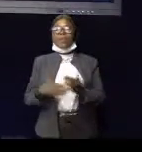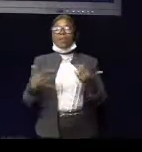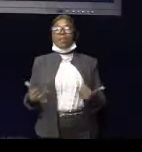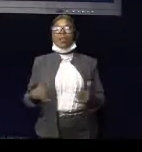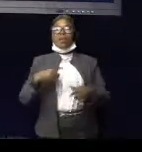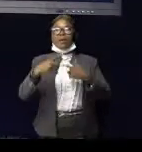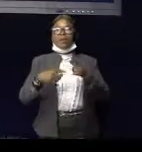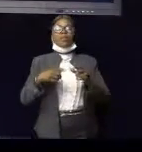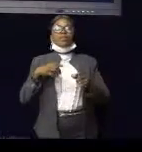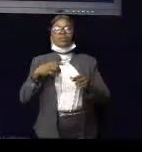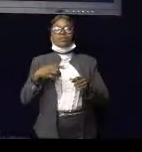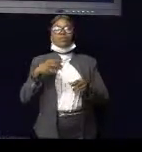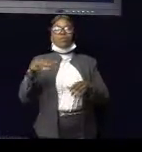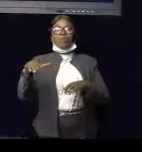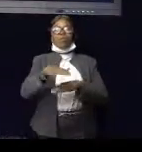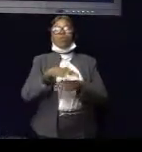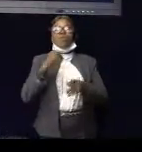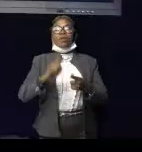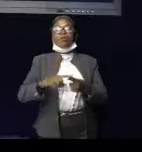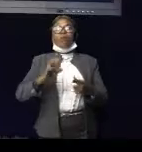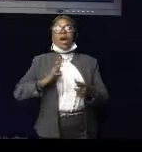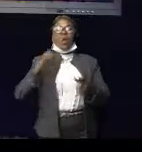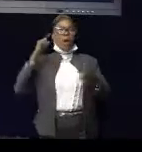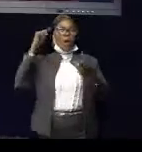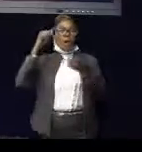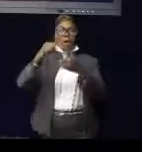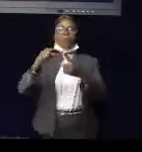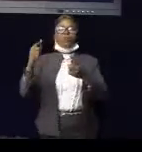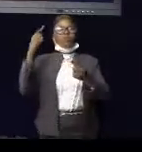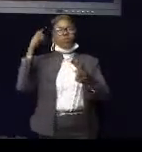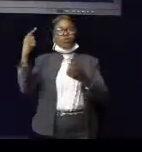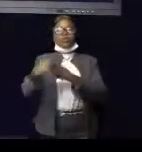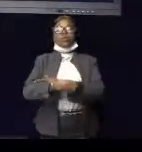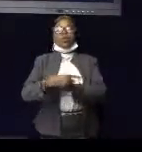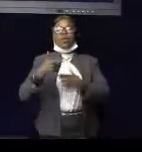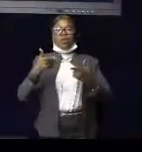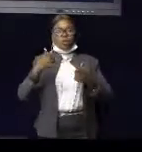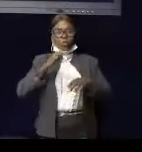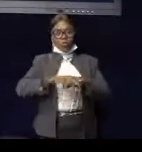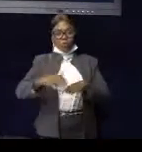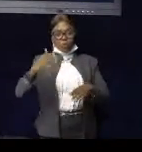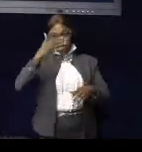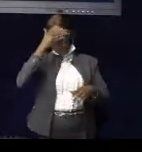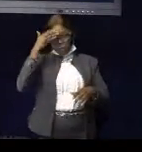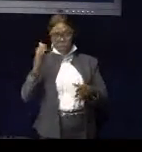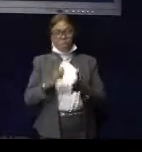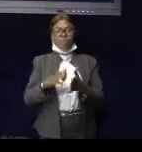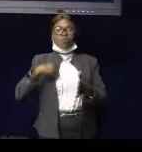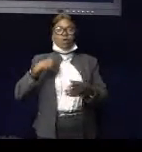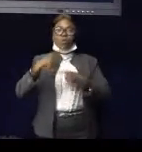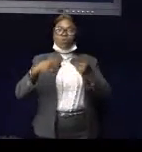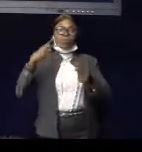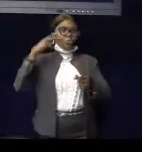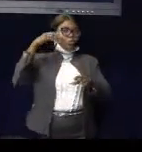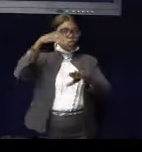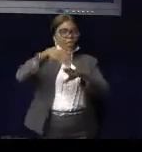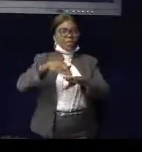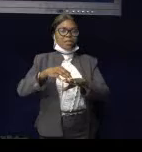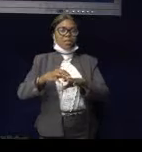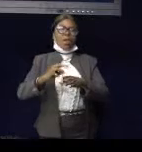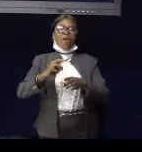Now let's go to the learning objective for today. Don't forget, we said we're going to be looking at verbs